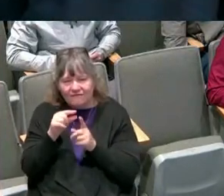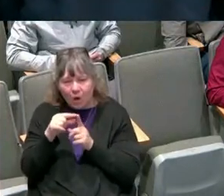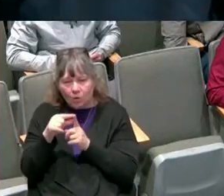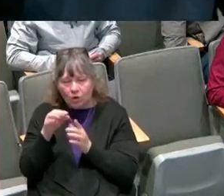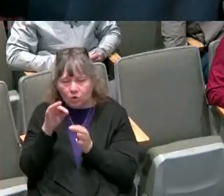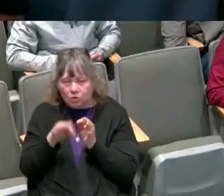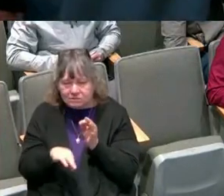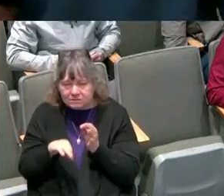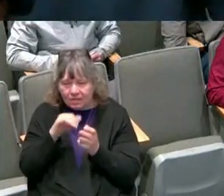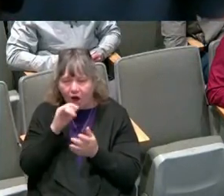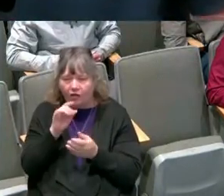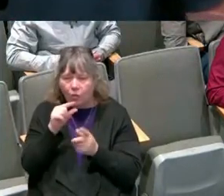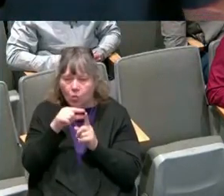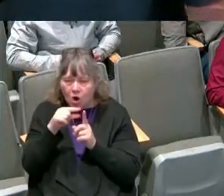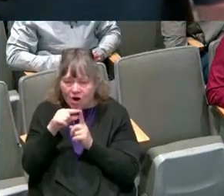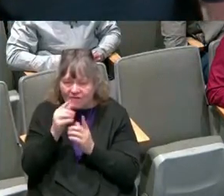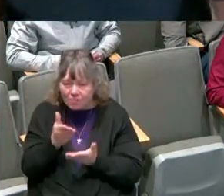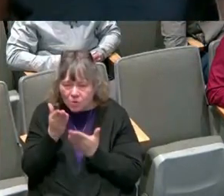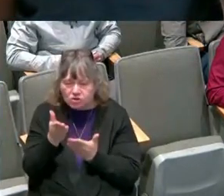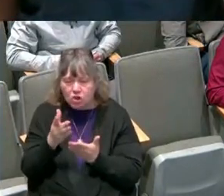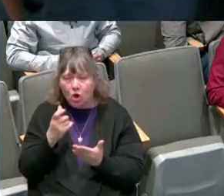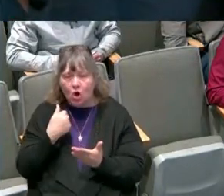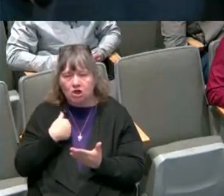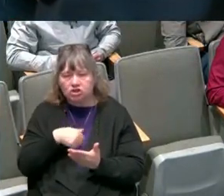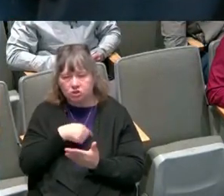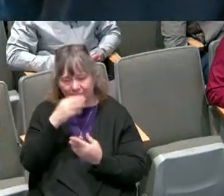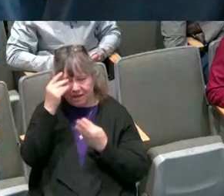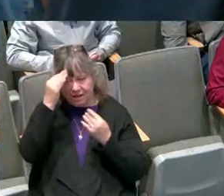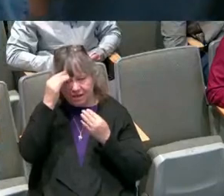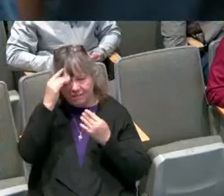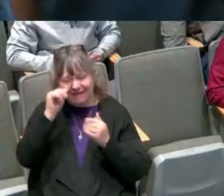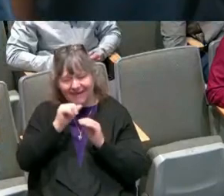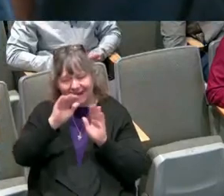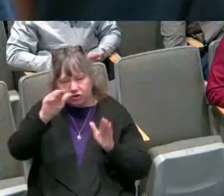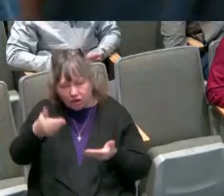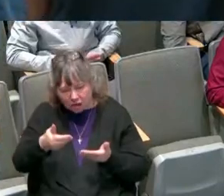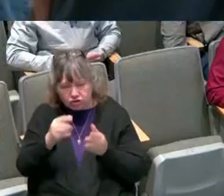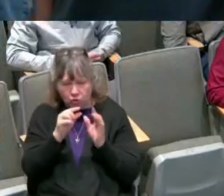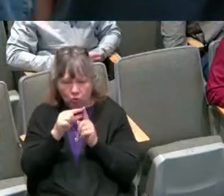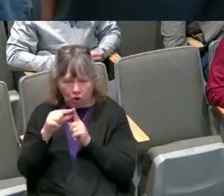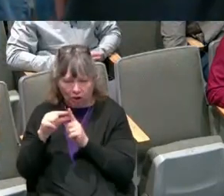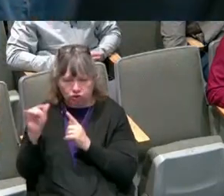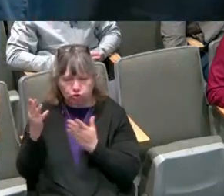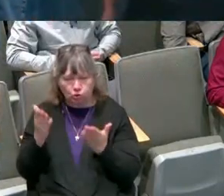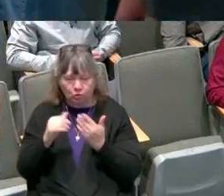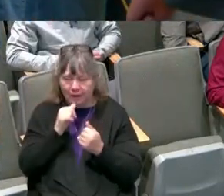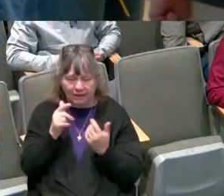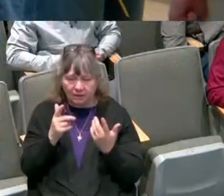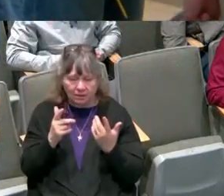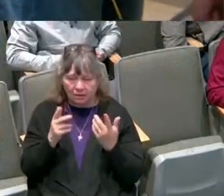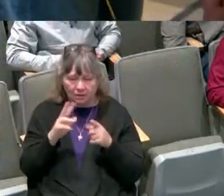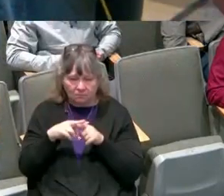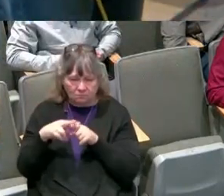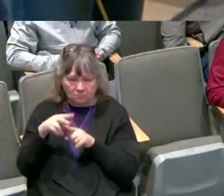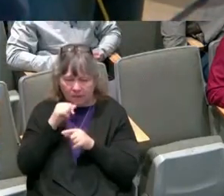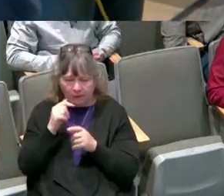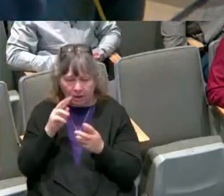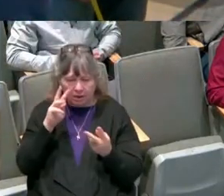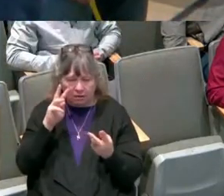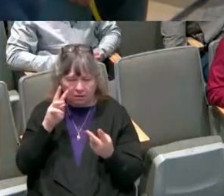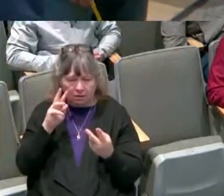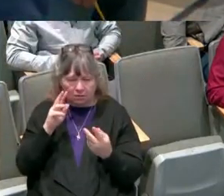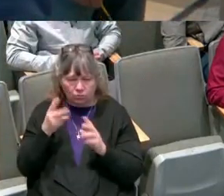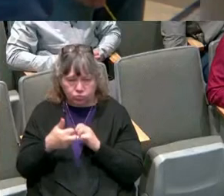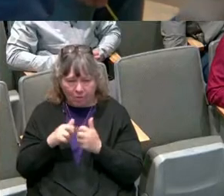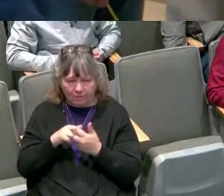wording of the motion or should we take into account also the introductory wording which may have been the confusion in the previous article